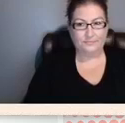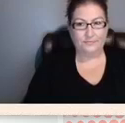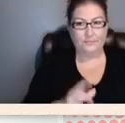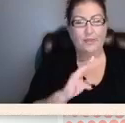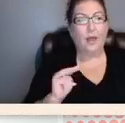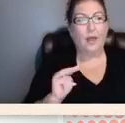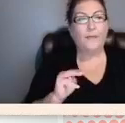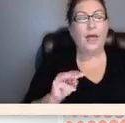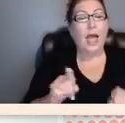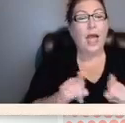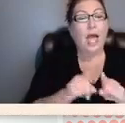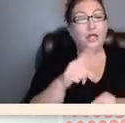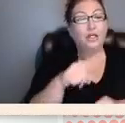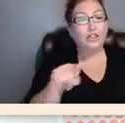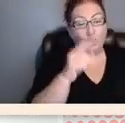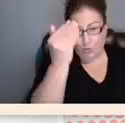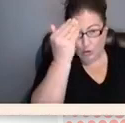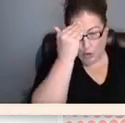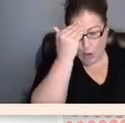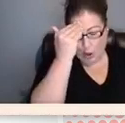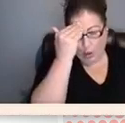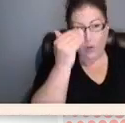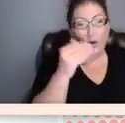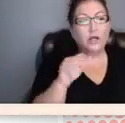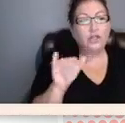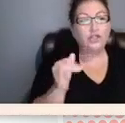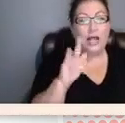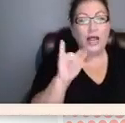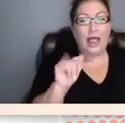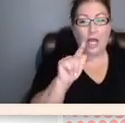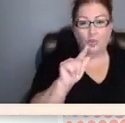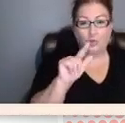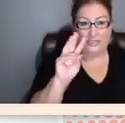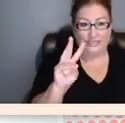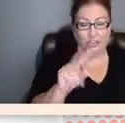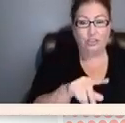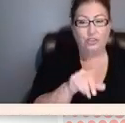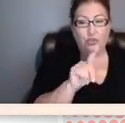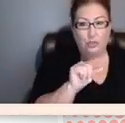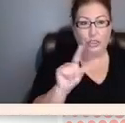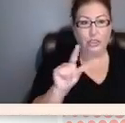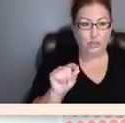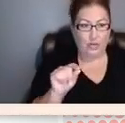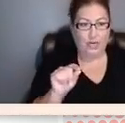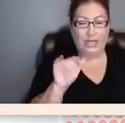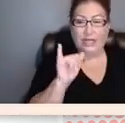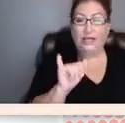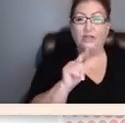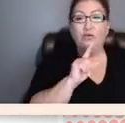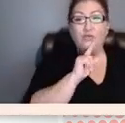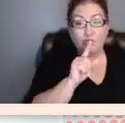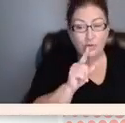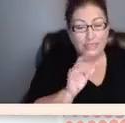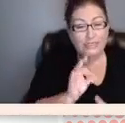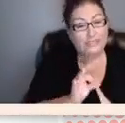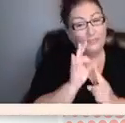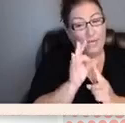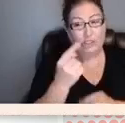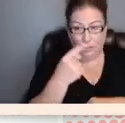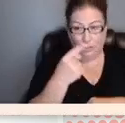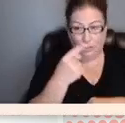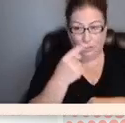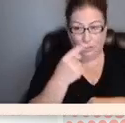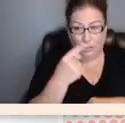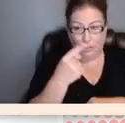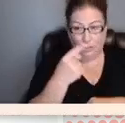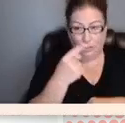As you all know, July 26, 2020 is a very, very special day. It